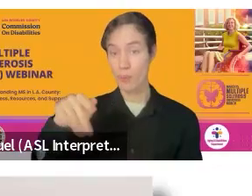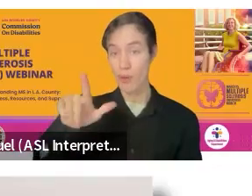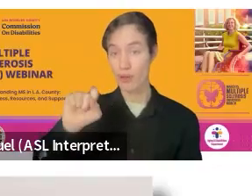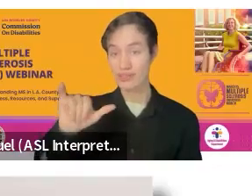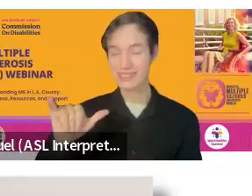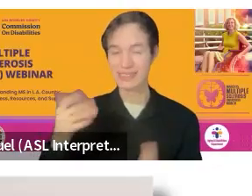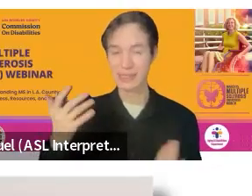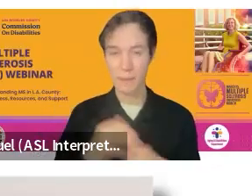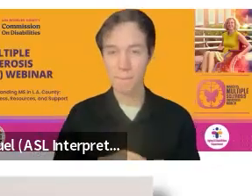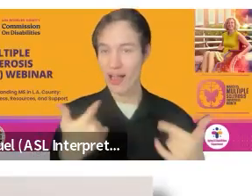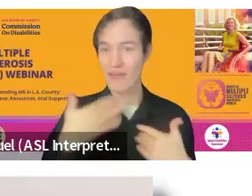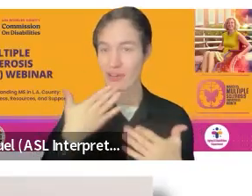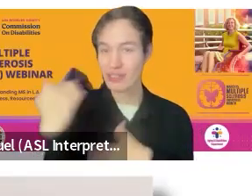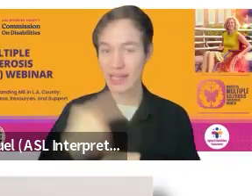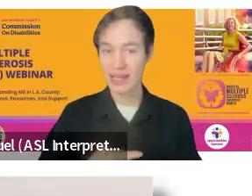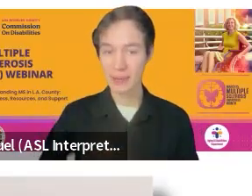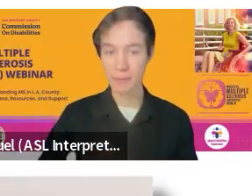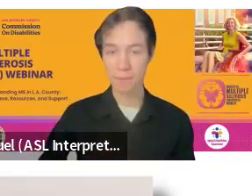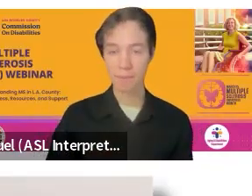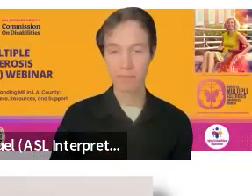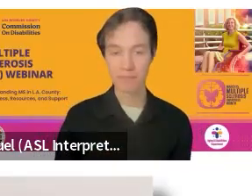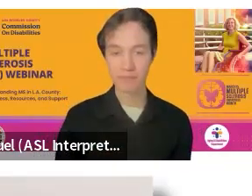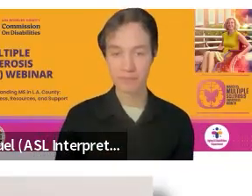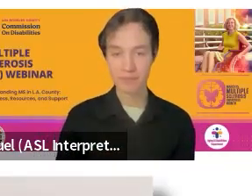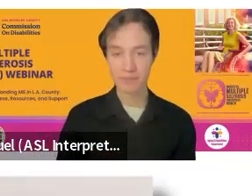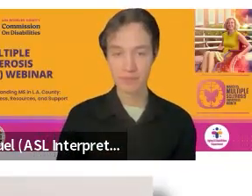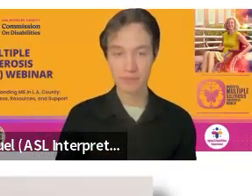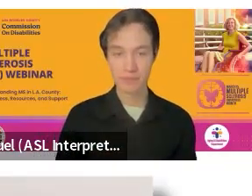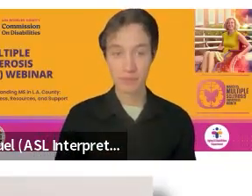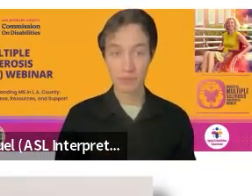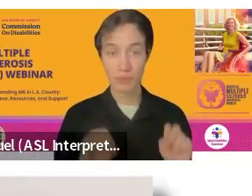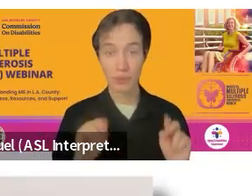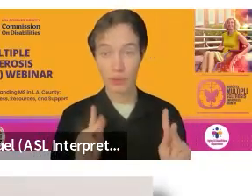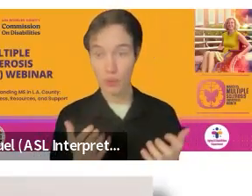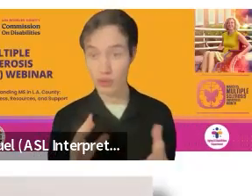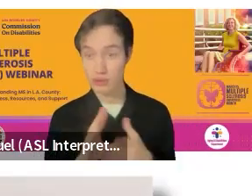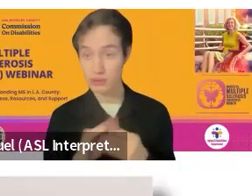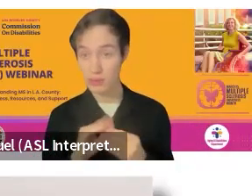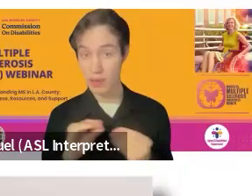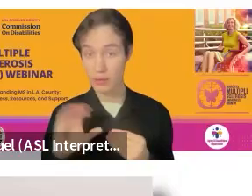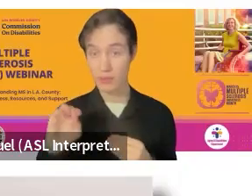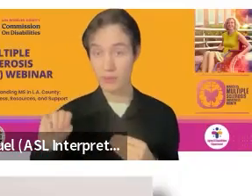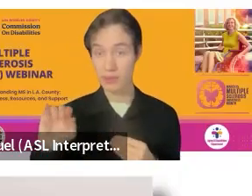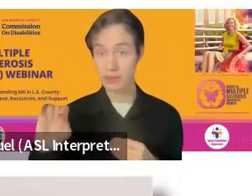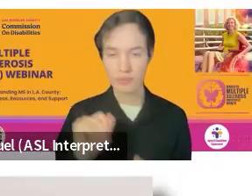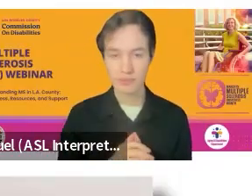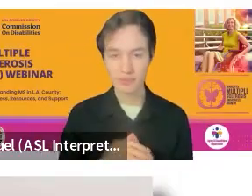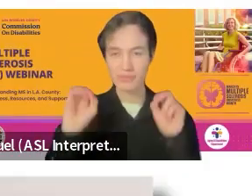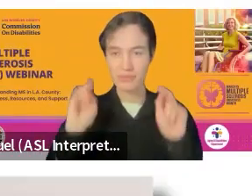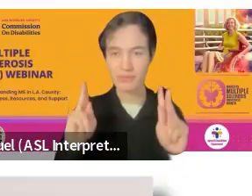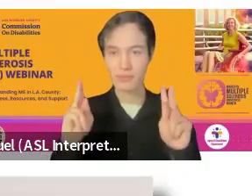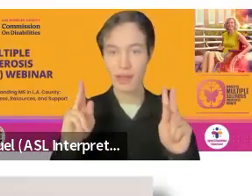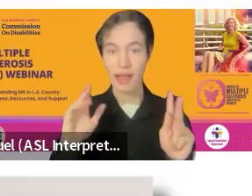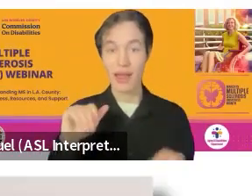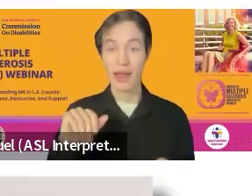out there for resources. Guillermo, did you want to speak about the Commission on Disabilities real Yes. quick? Okay. Thank you, Christina. So our